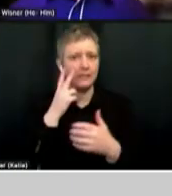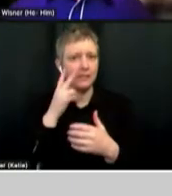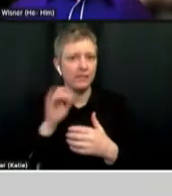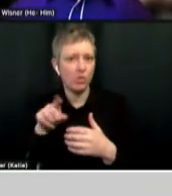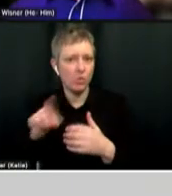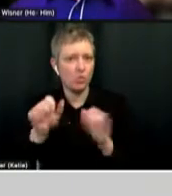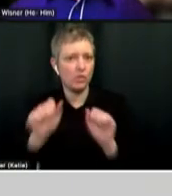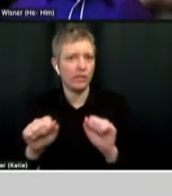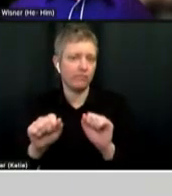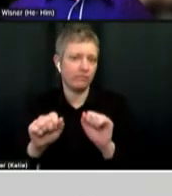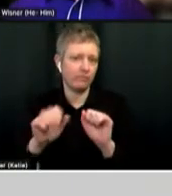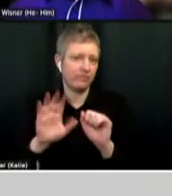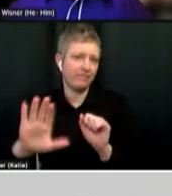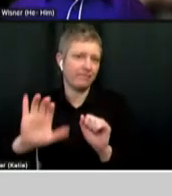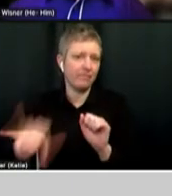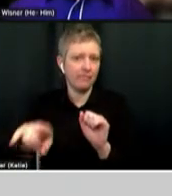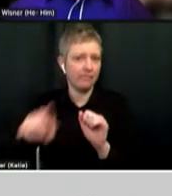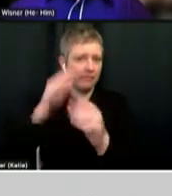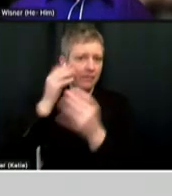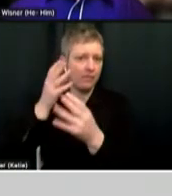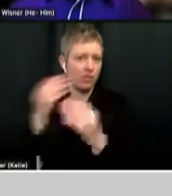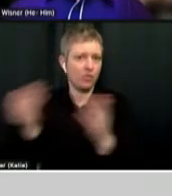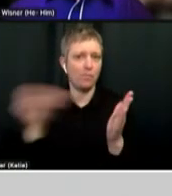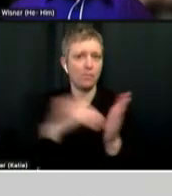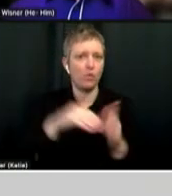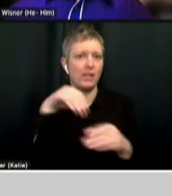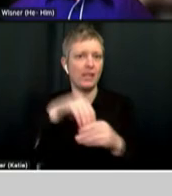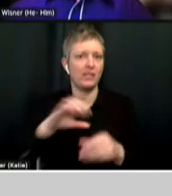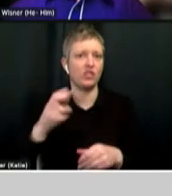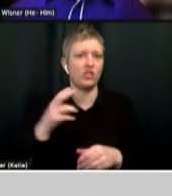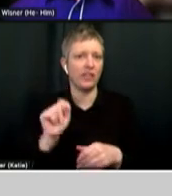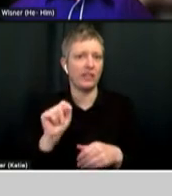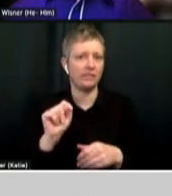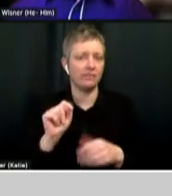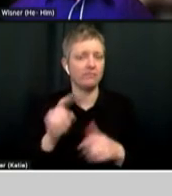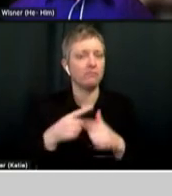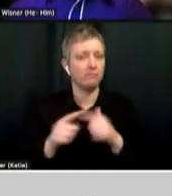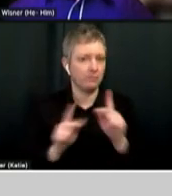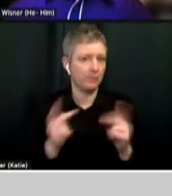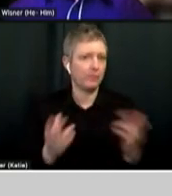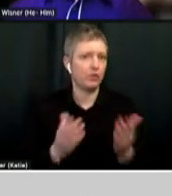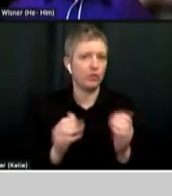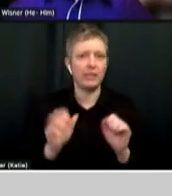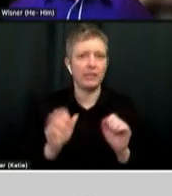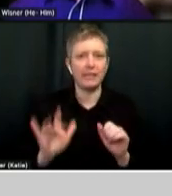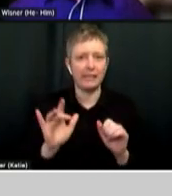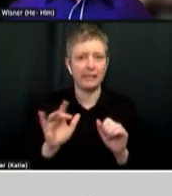report or something in the chat so that people that are here might be able to click on that if possible.